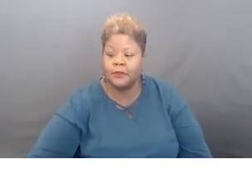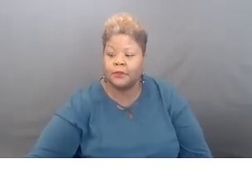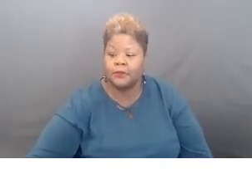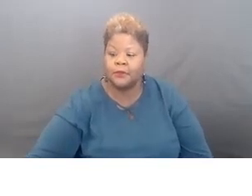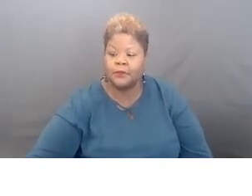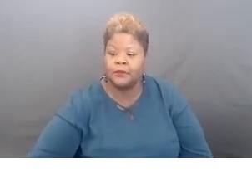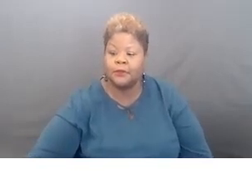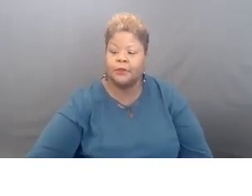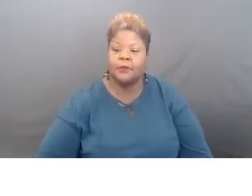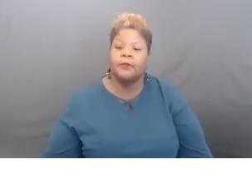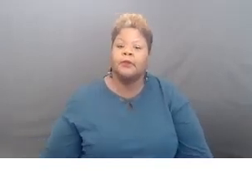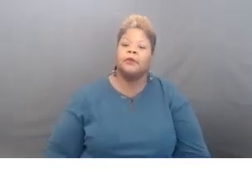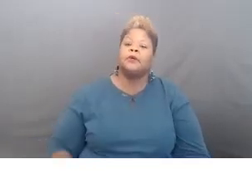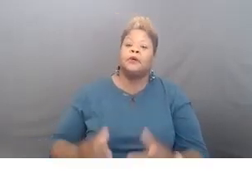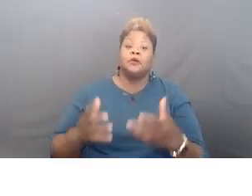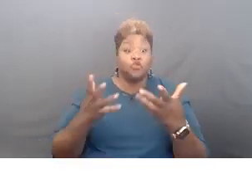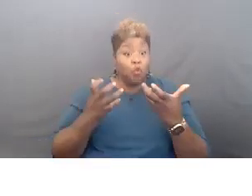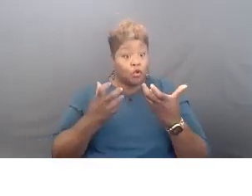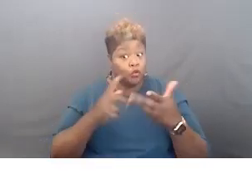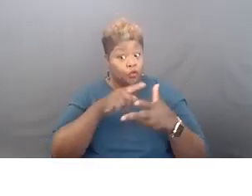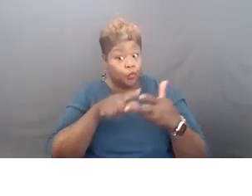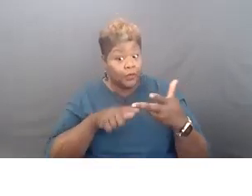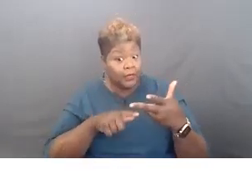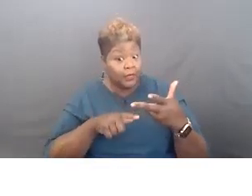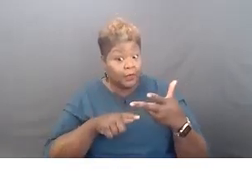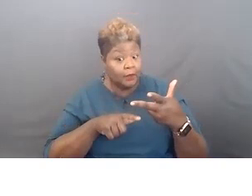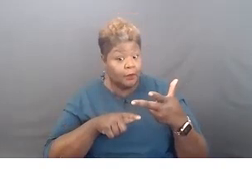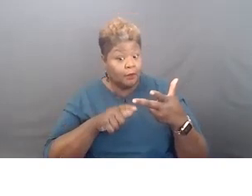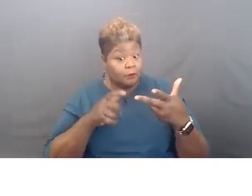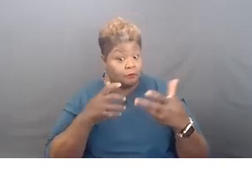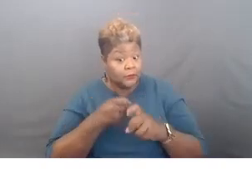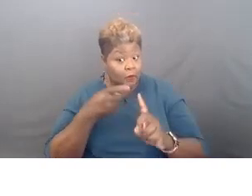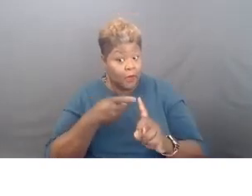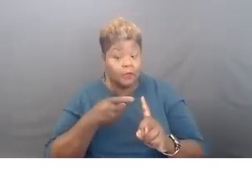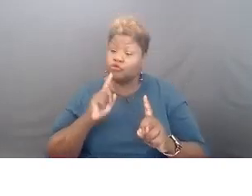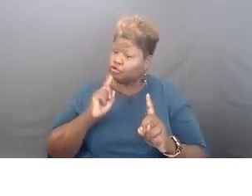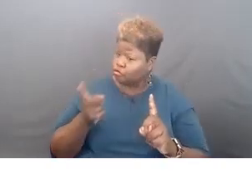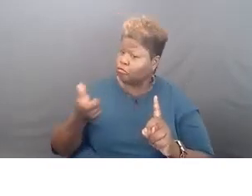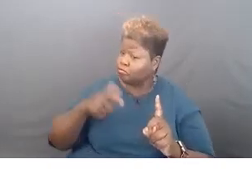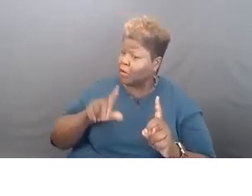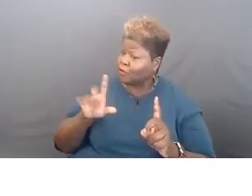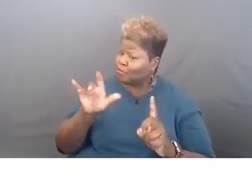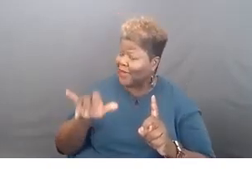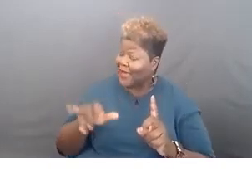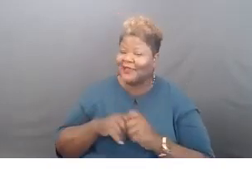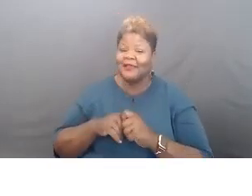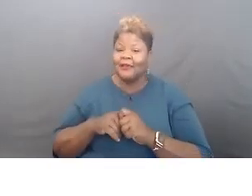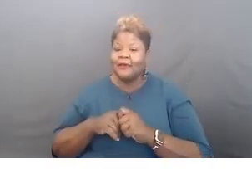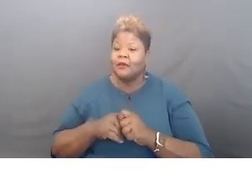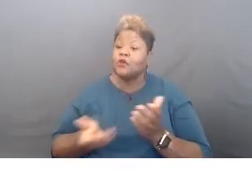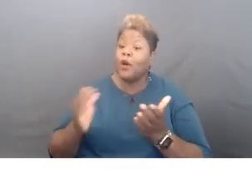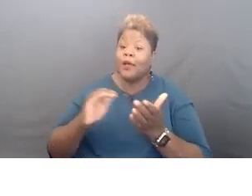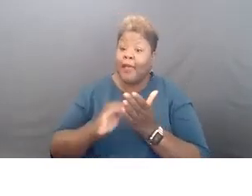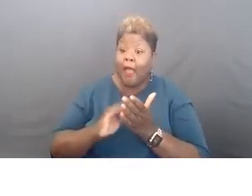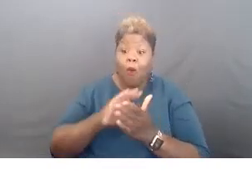So, Sai, did you want to do the key takeaways? Sure, I can do that. So, Sure. so again, so we're